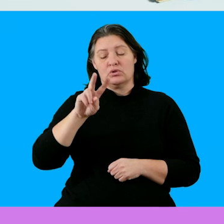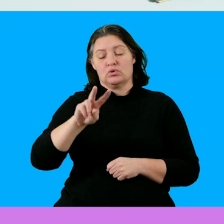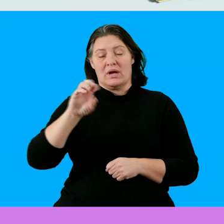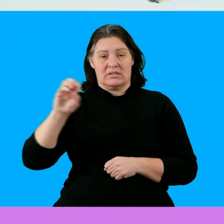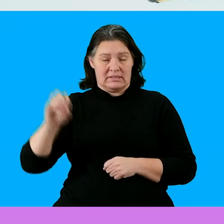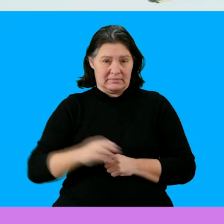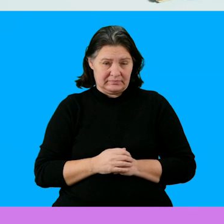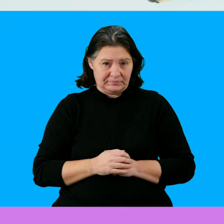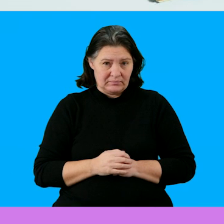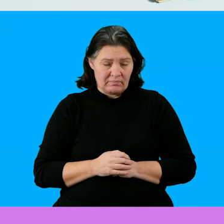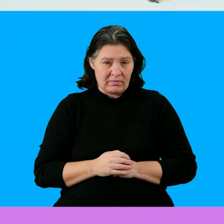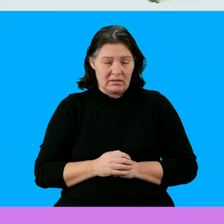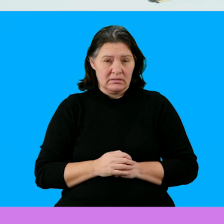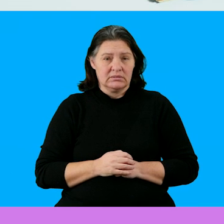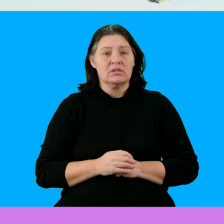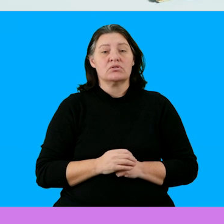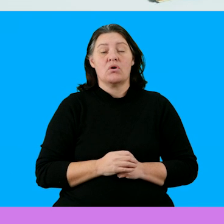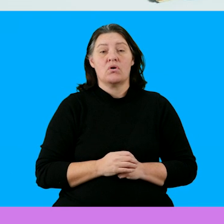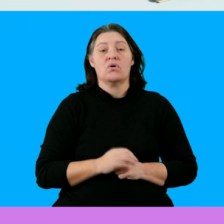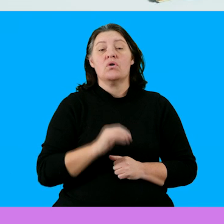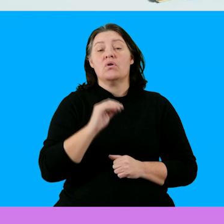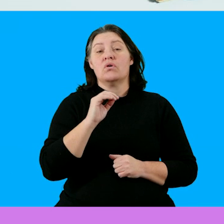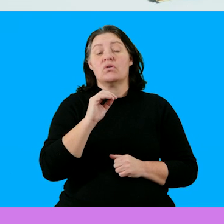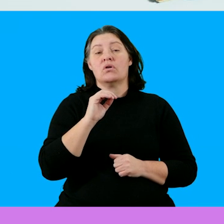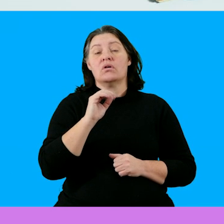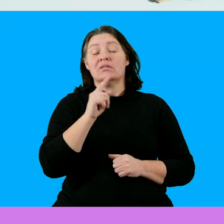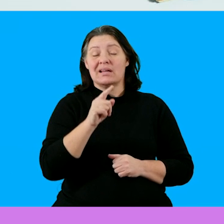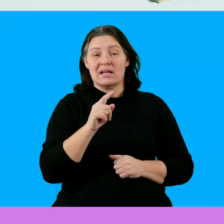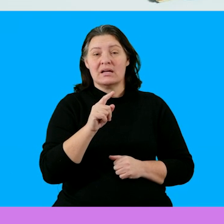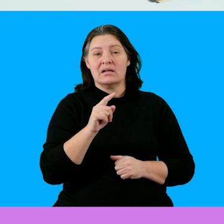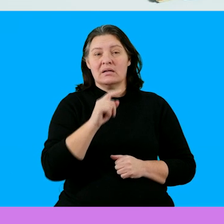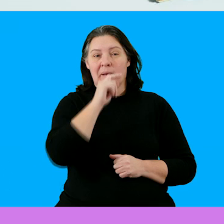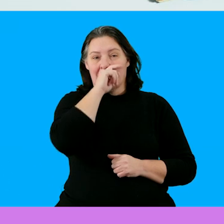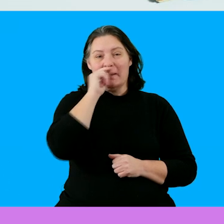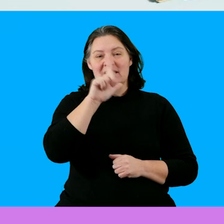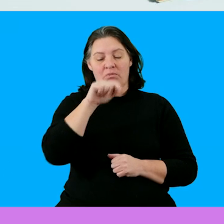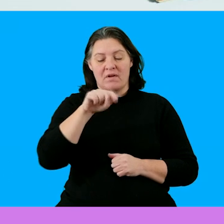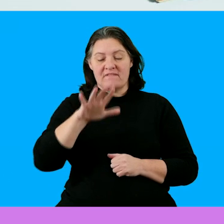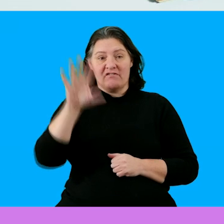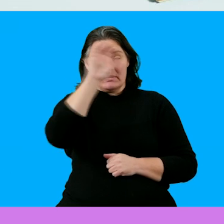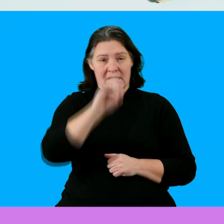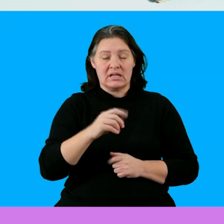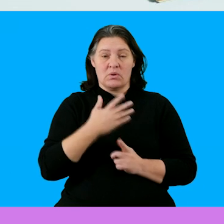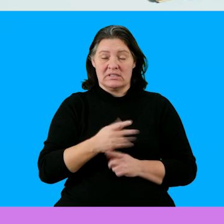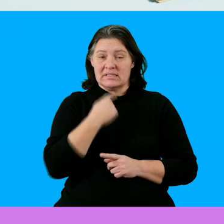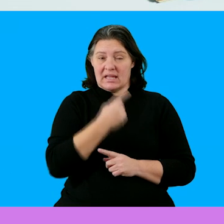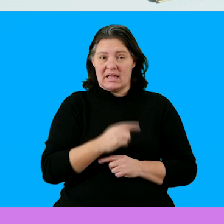328,200 Rand. And on this, the 7.5% is calculated. So therefore, I'll write in